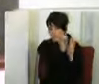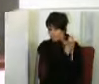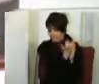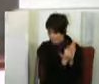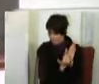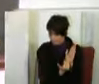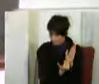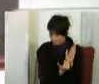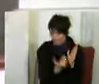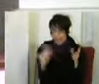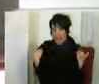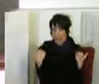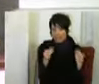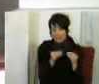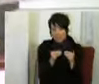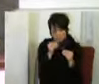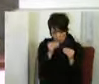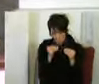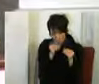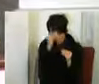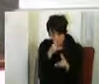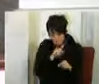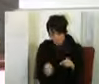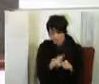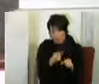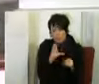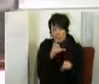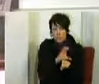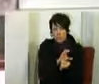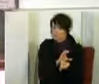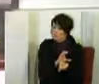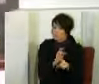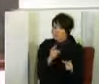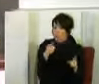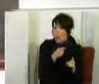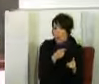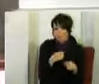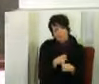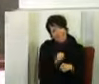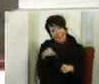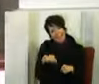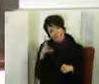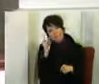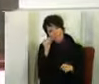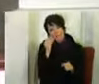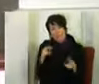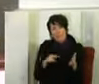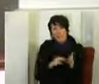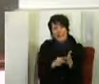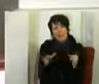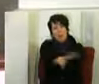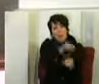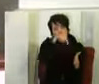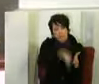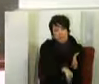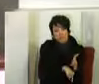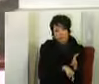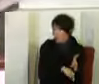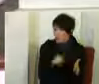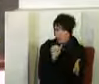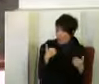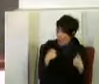more information about our church and how we can make your visit today more meaningful. That all of our announcements are inside. We don't usually do announcements